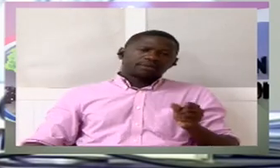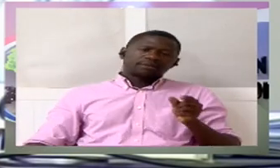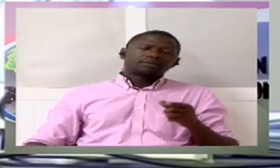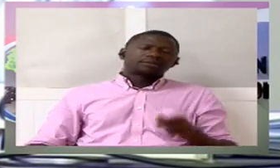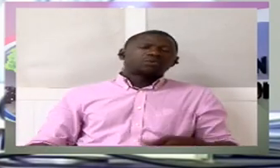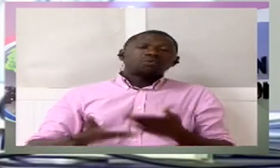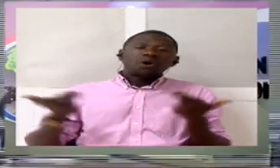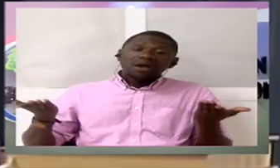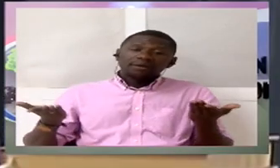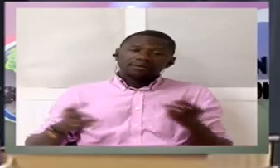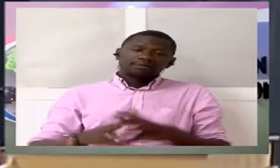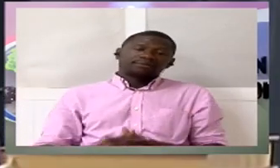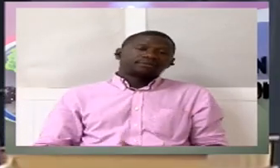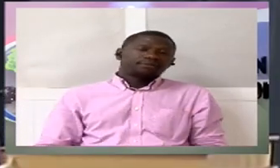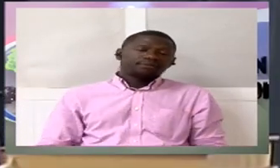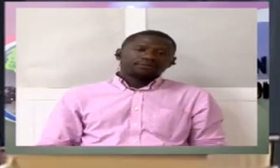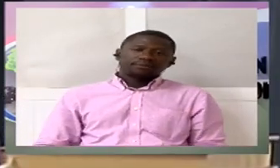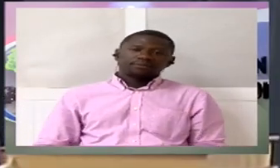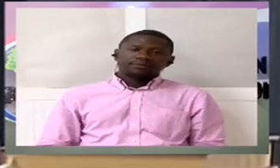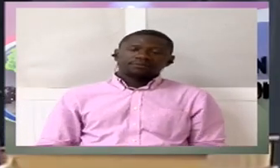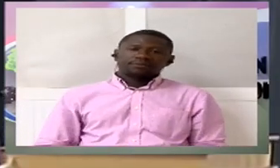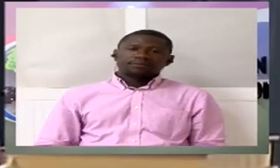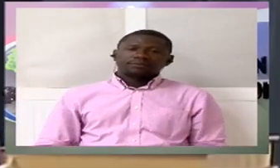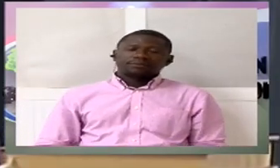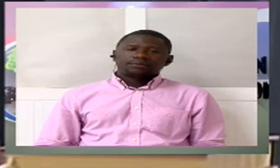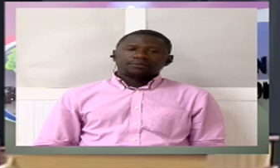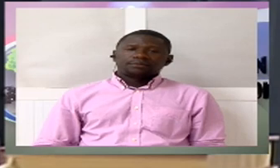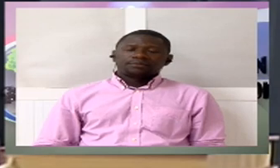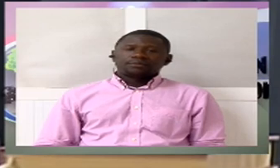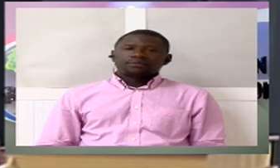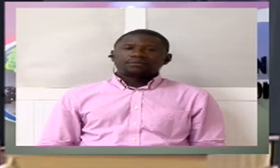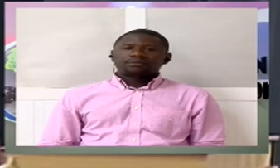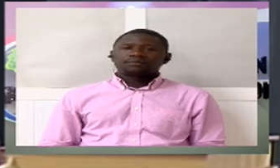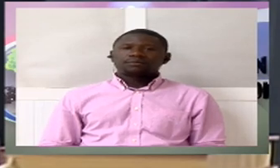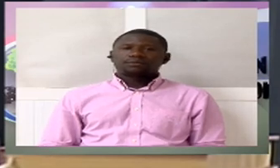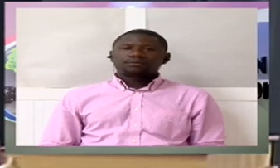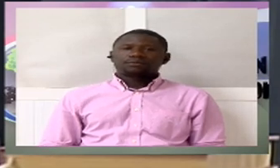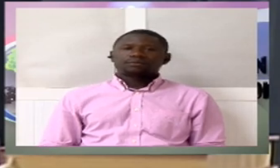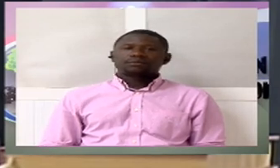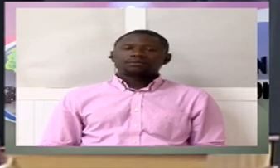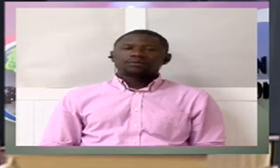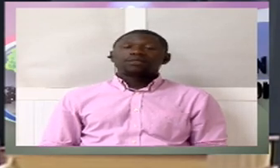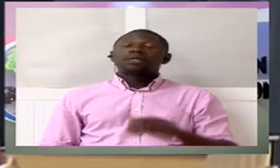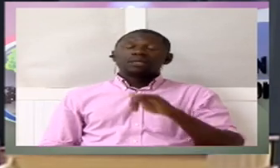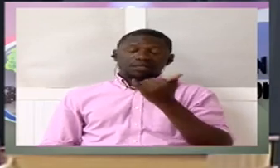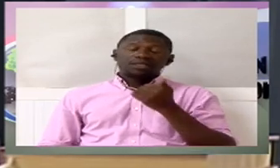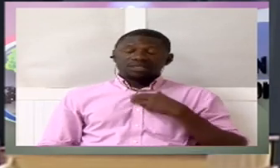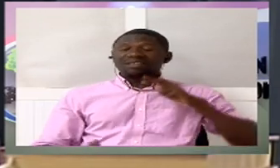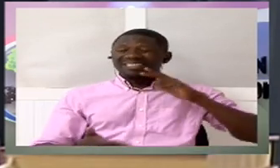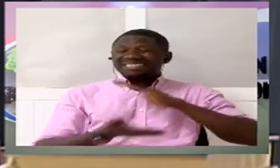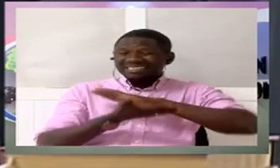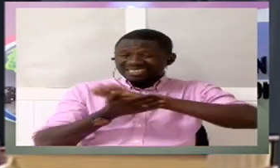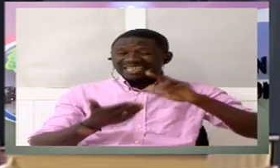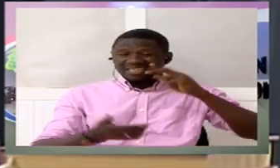mulube Baba Job la lawyer bunna. Ah, dalila ko soto le mensa itandiko wala na ya lawyer bun. Yes, because I have a